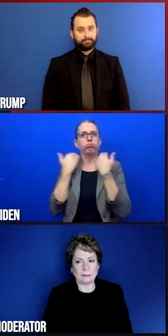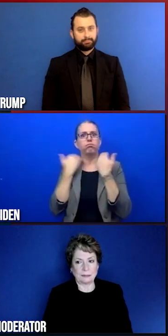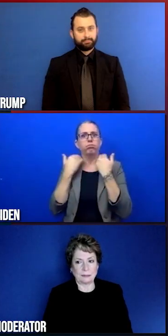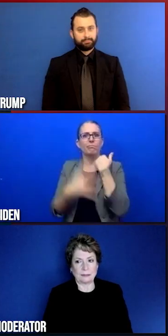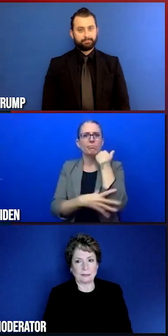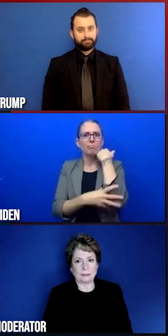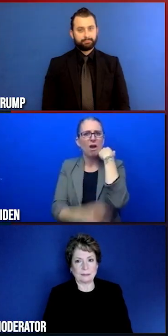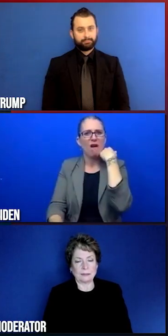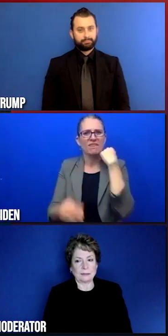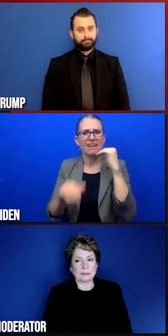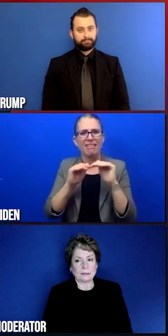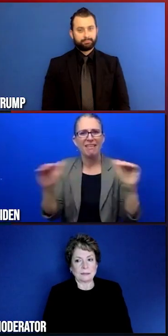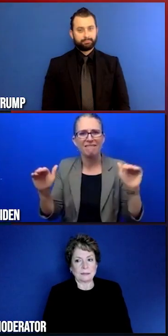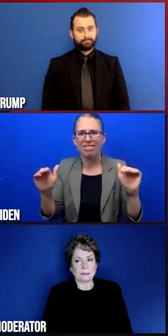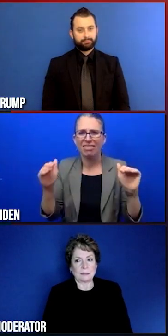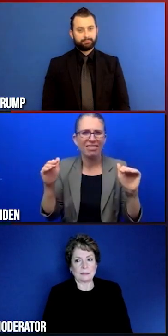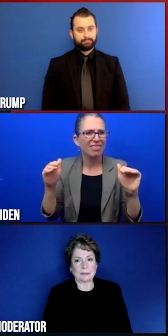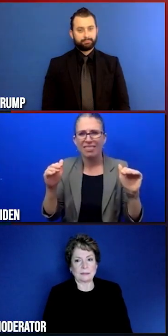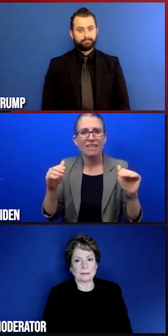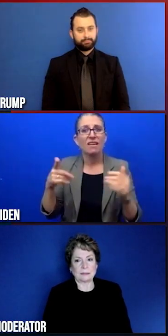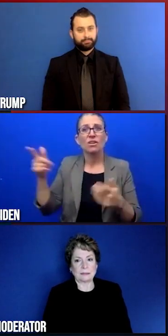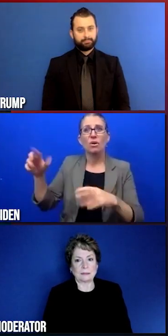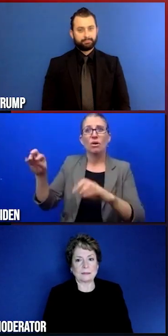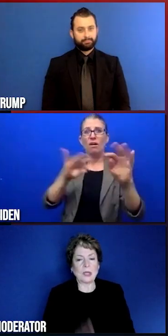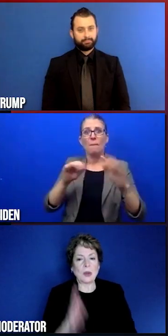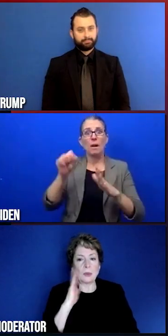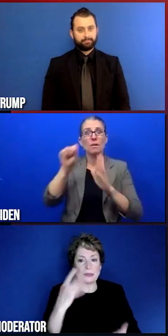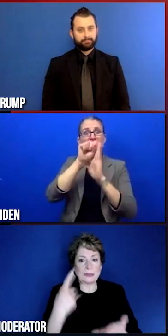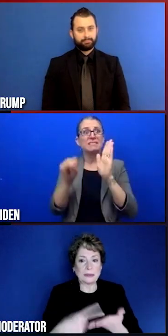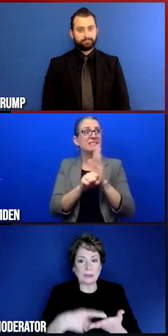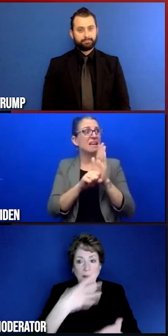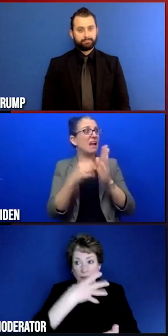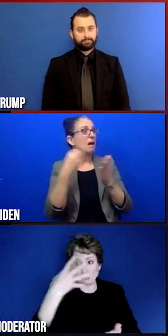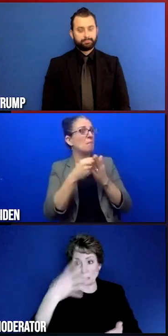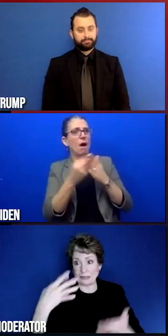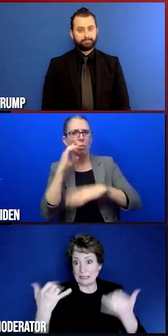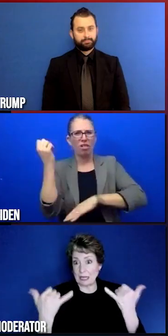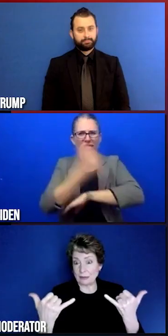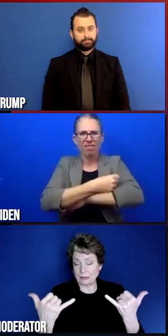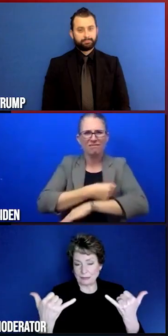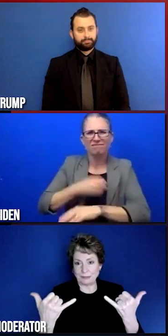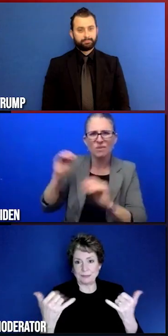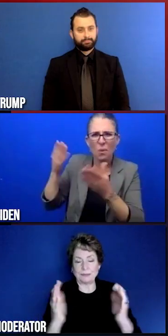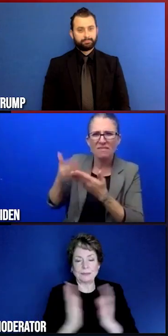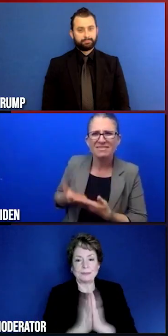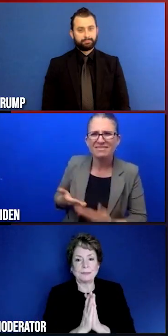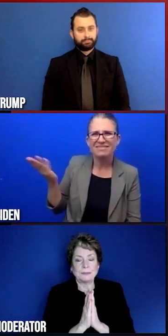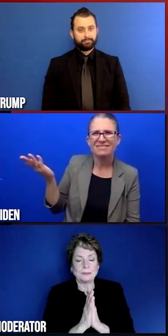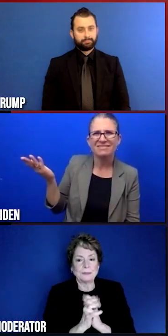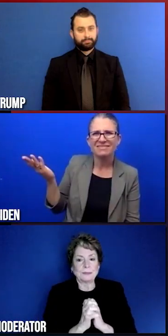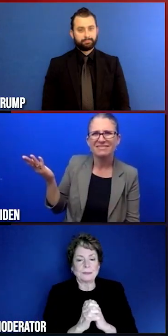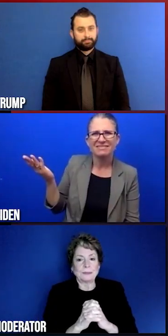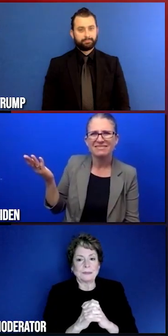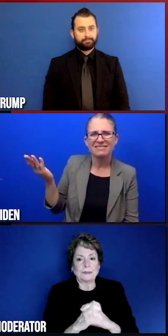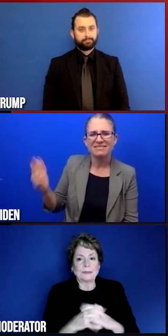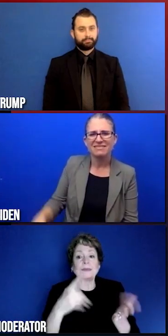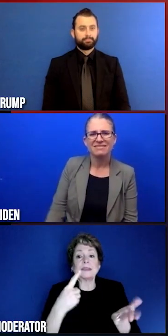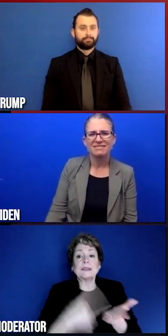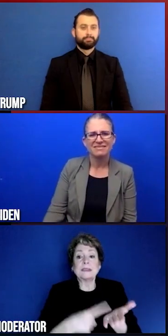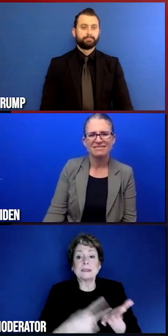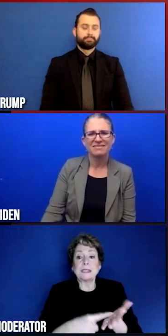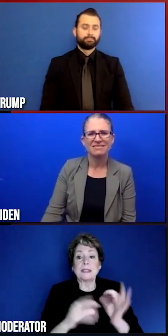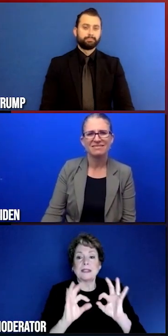going to talk about immigration. We're going to talk about immigration now, gentlemen, and we're going to talk about families within this context. Mr. President, your